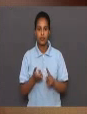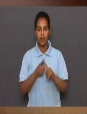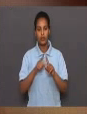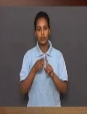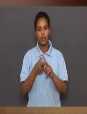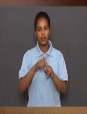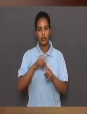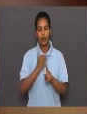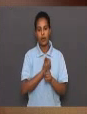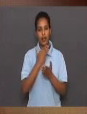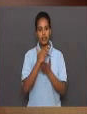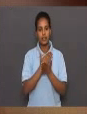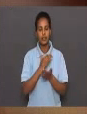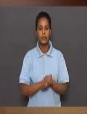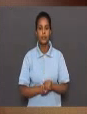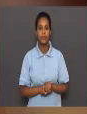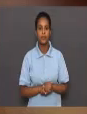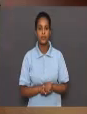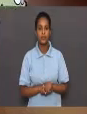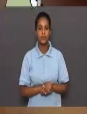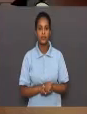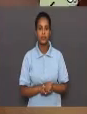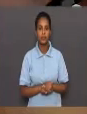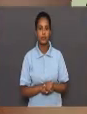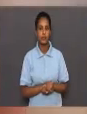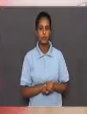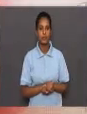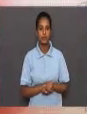Let's get back to our lesson.